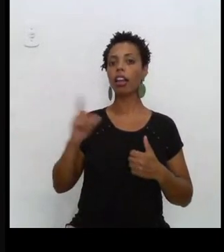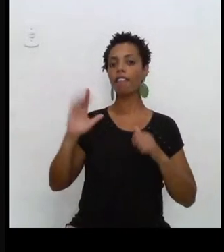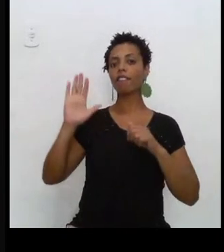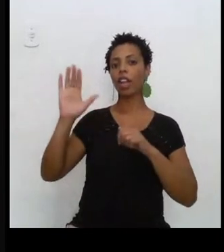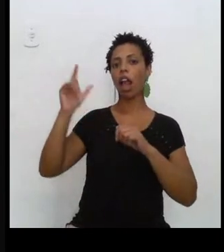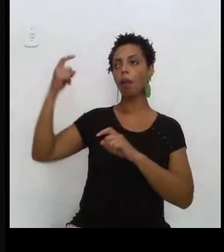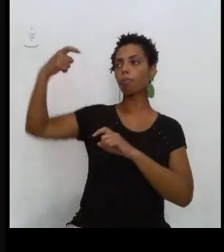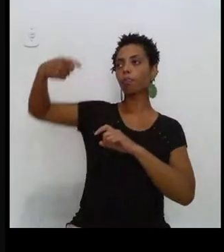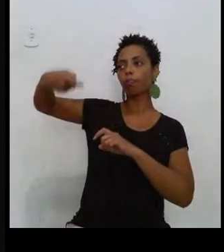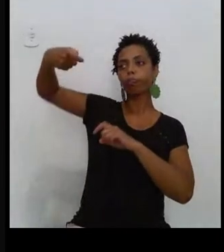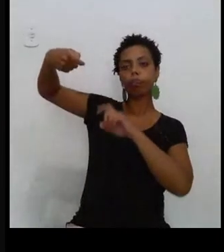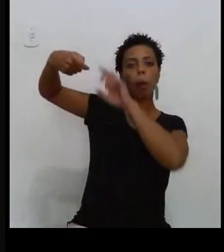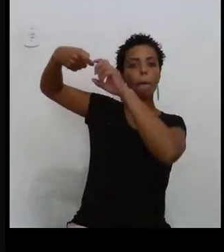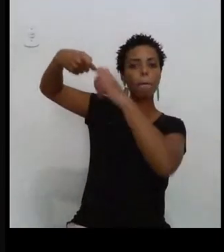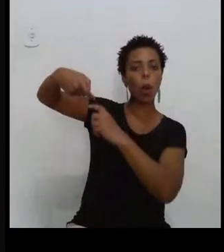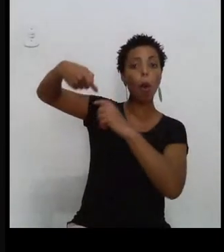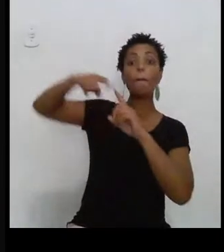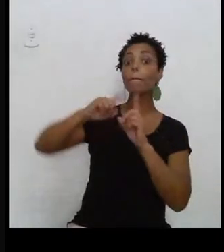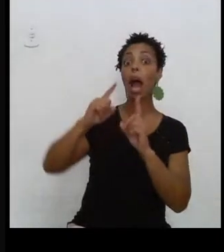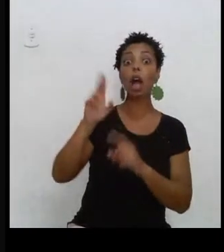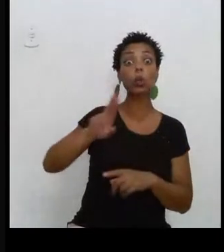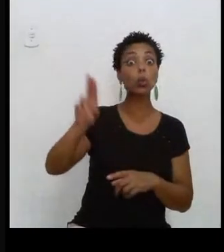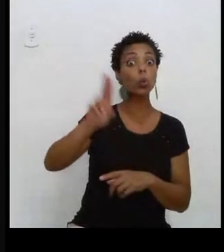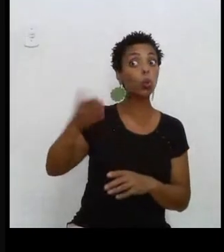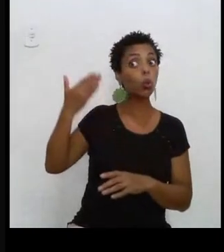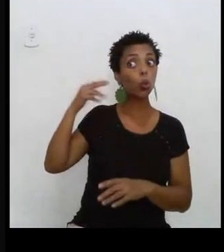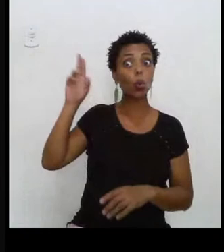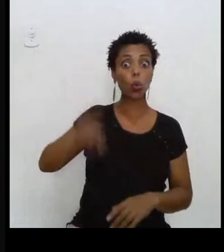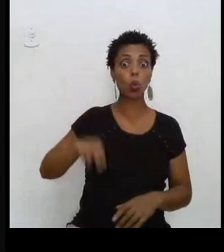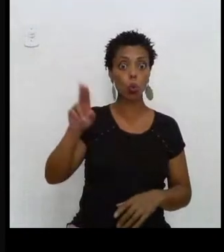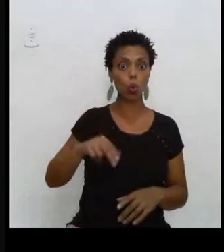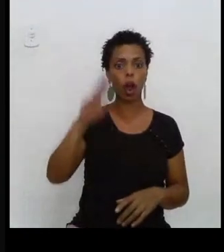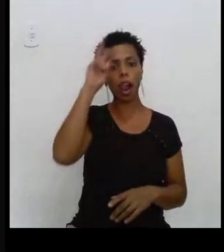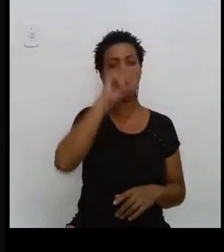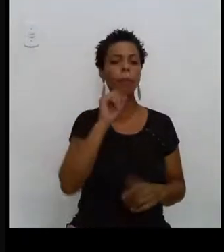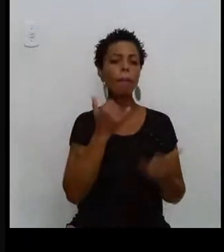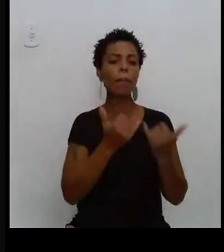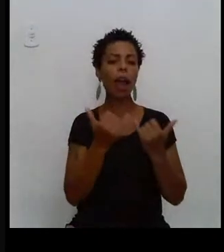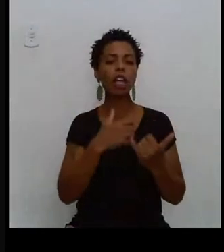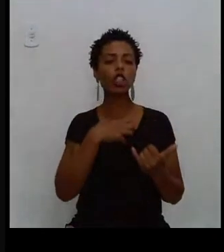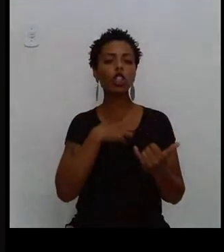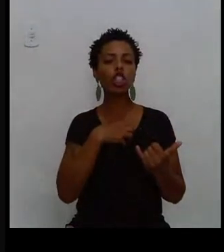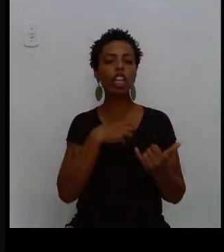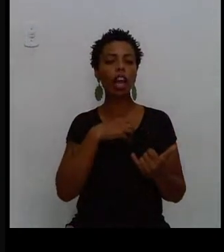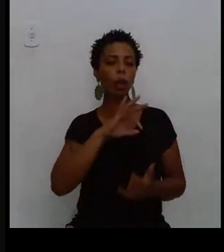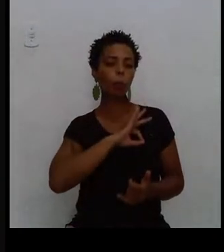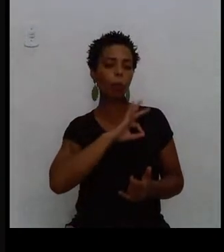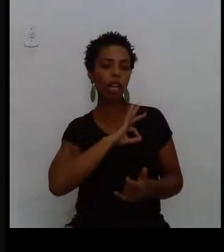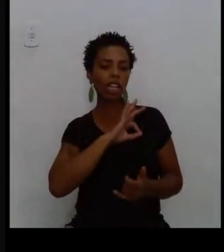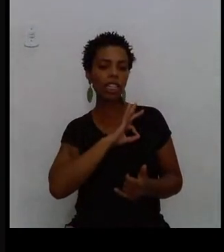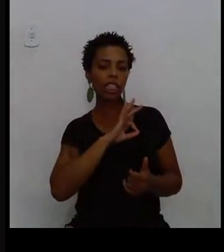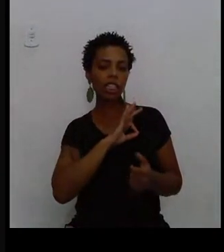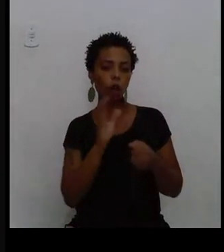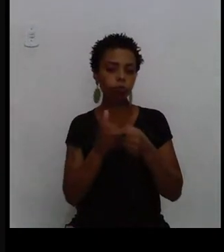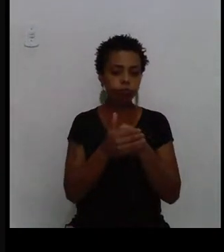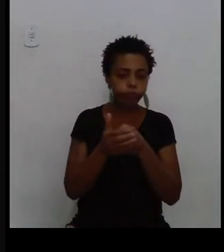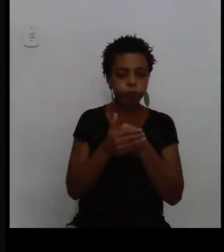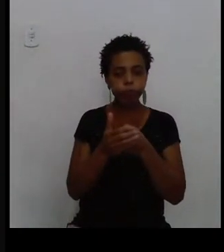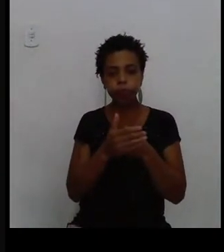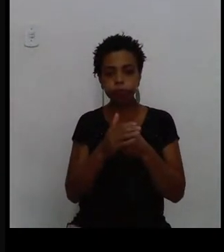One vai acreditar aquele Ray meu Oi Cris quintinha to the next round of